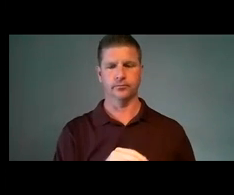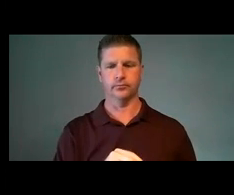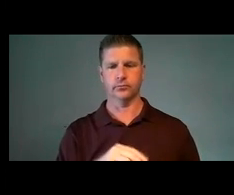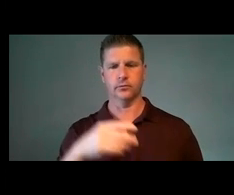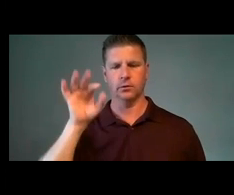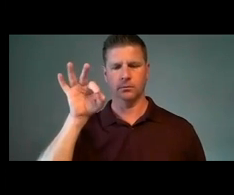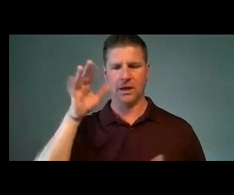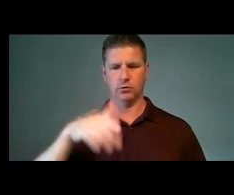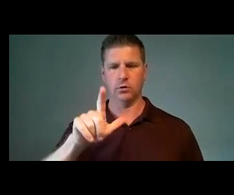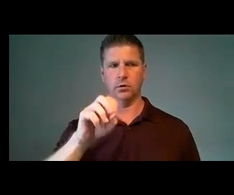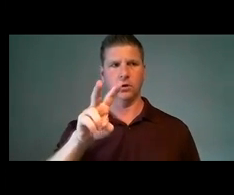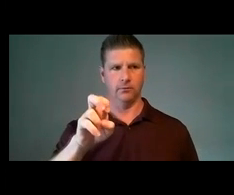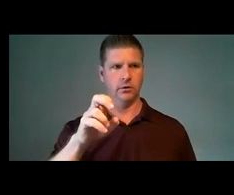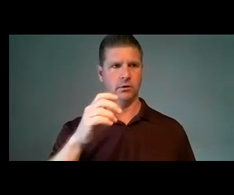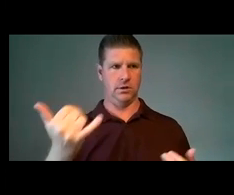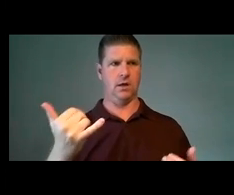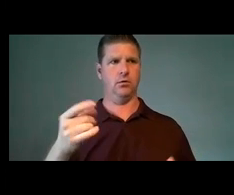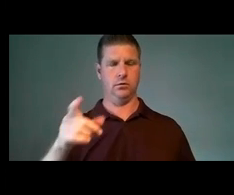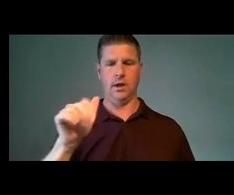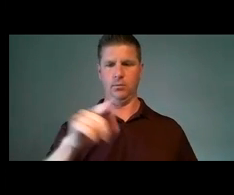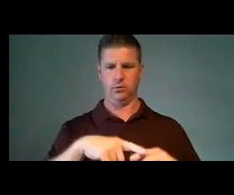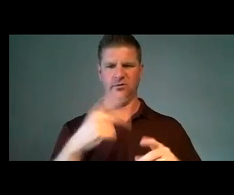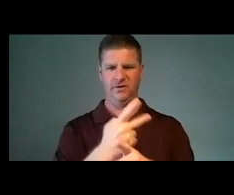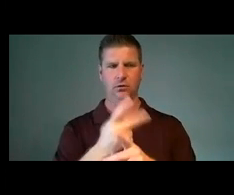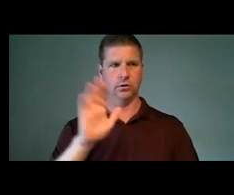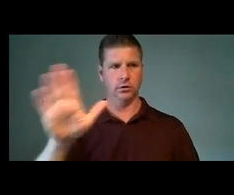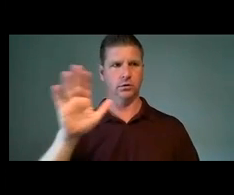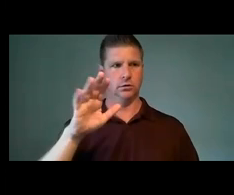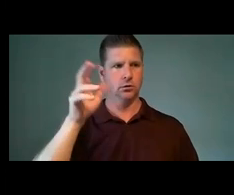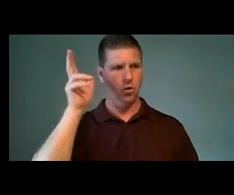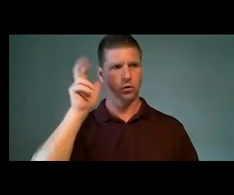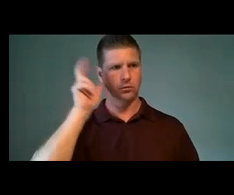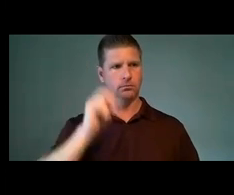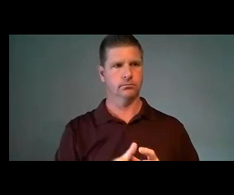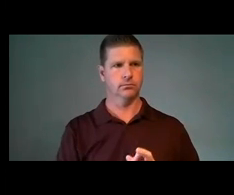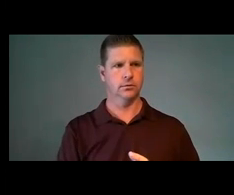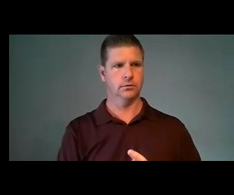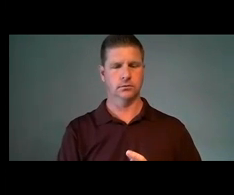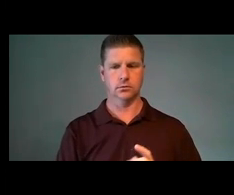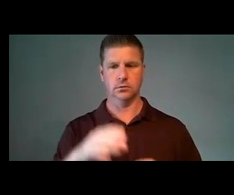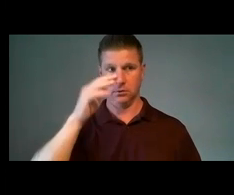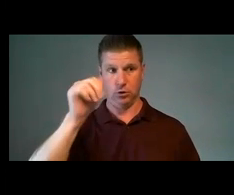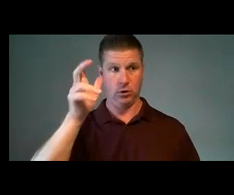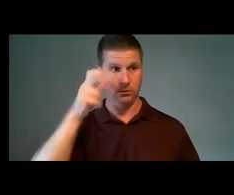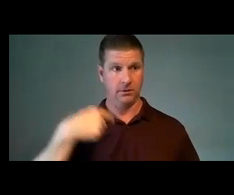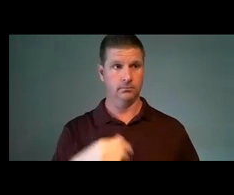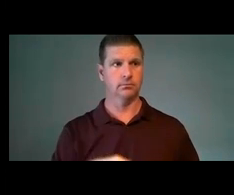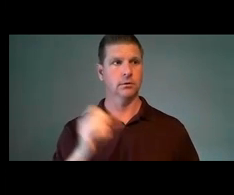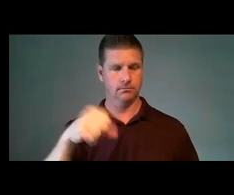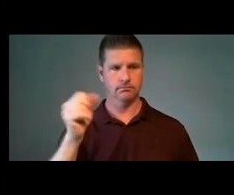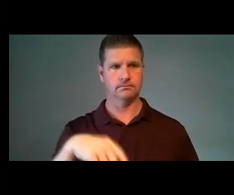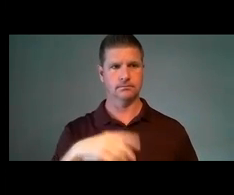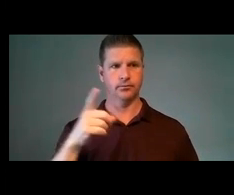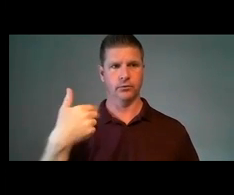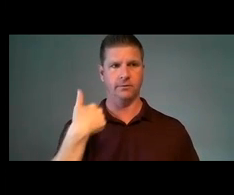Pastor Love has been able to get his audio issue worked out. So Hello, can you hear me? yes, you